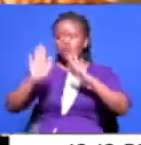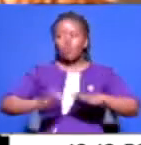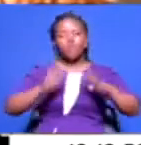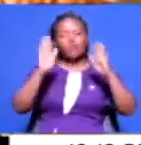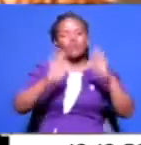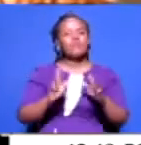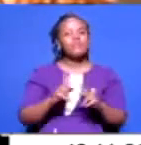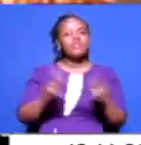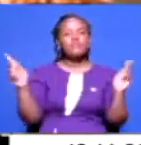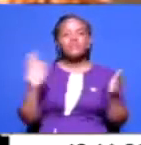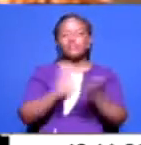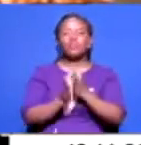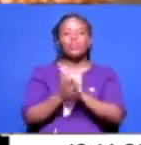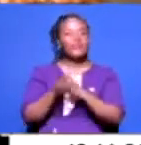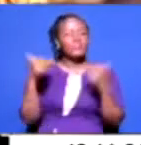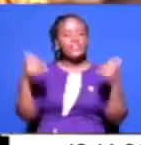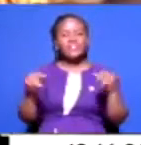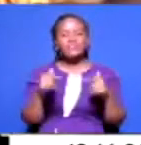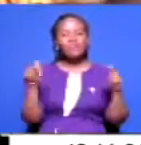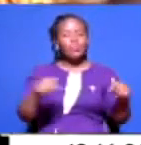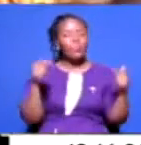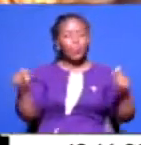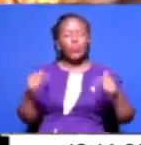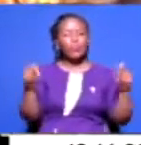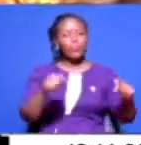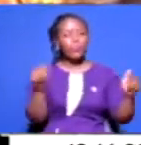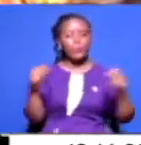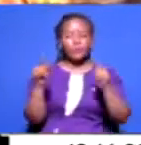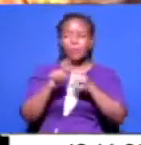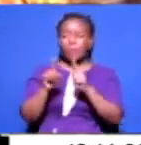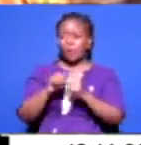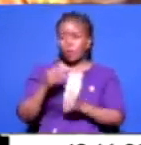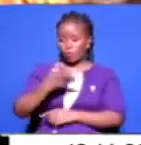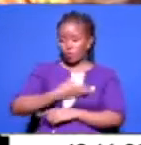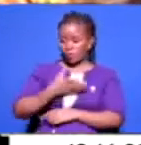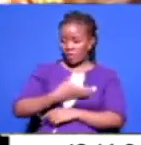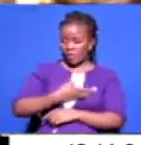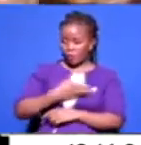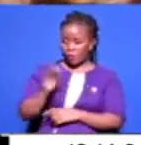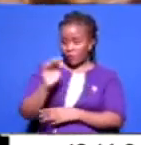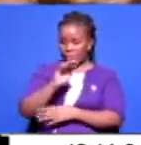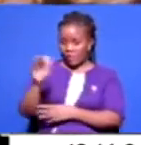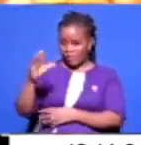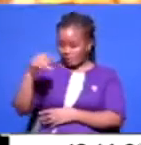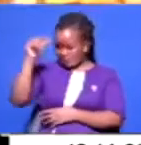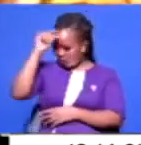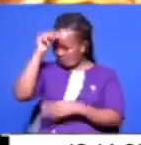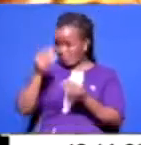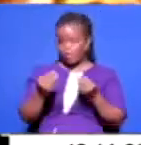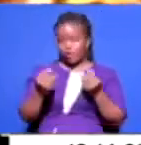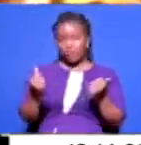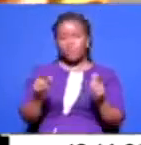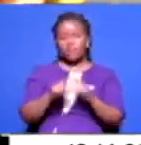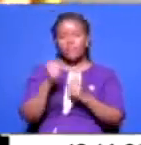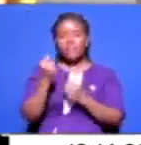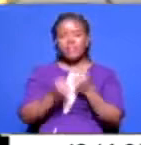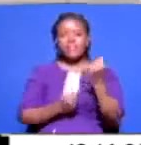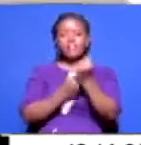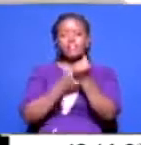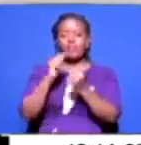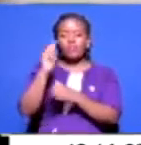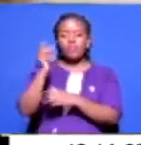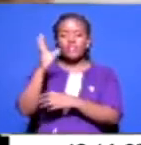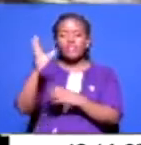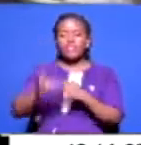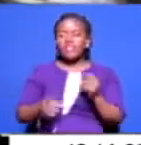kuzua rabsha. Hata hivyo, baraza hilo pia limetoa wito kwa serikali kuingilia kati kusaidia Wakenya ambao wamekumbwa na baa